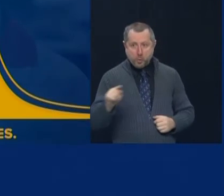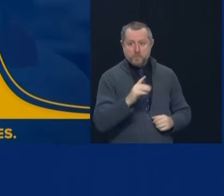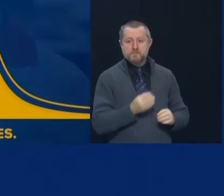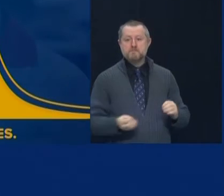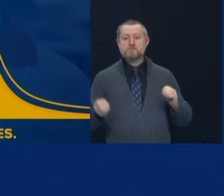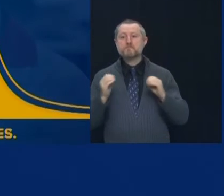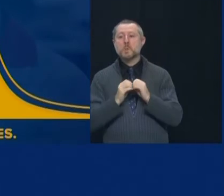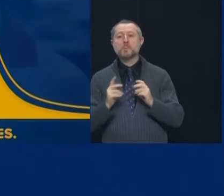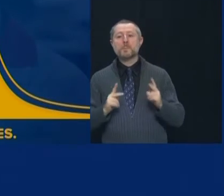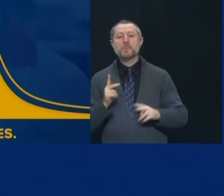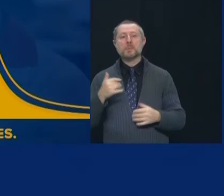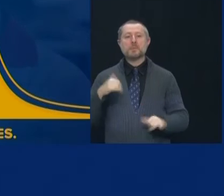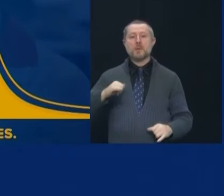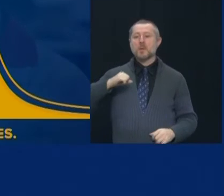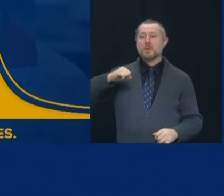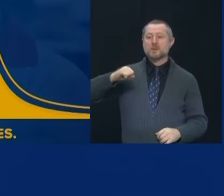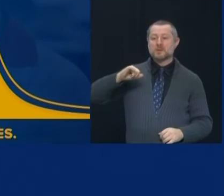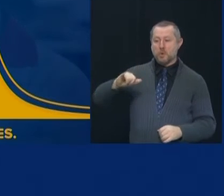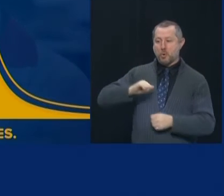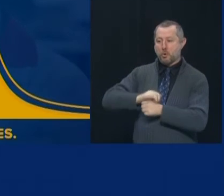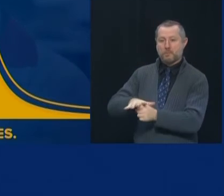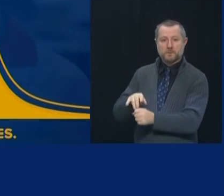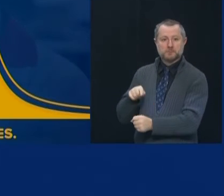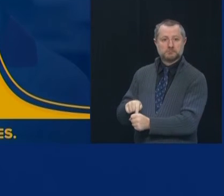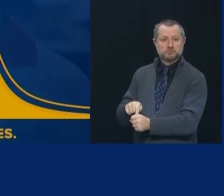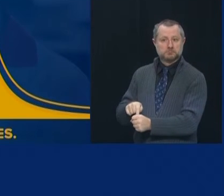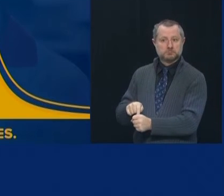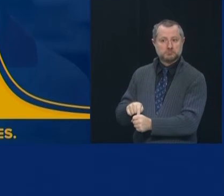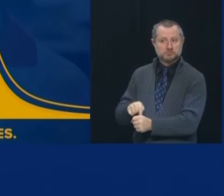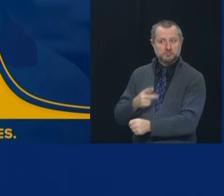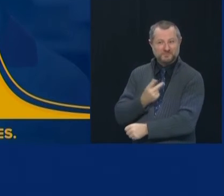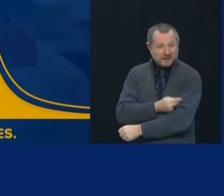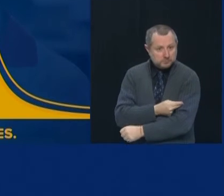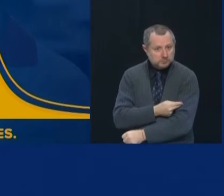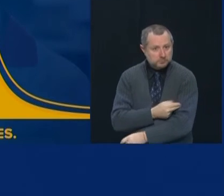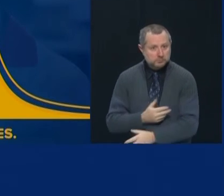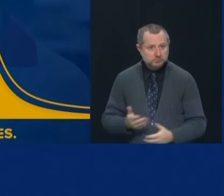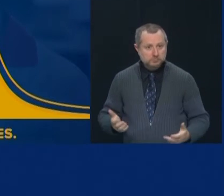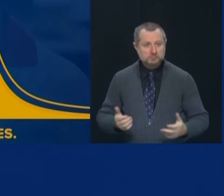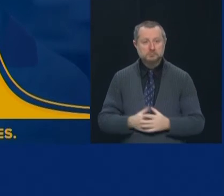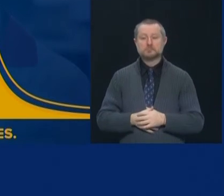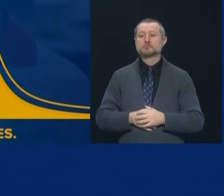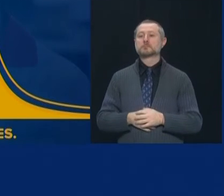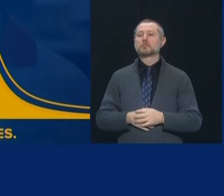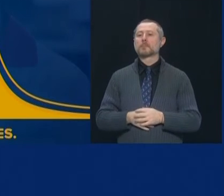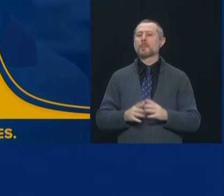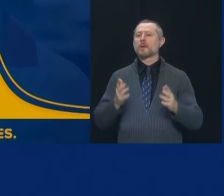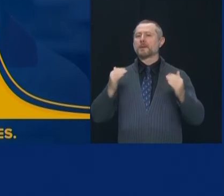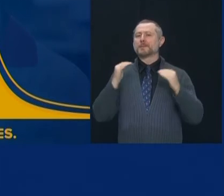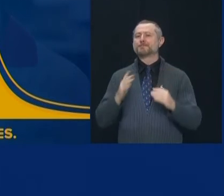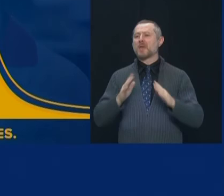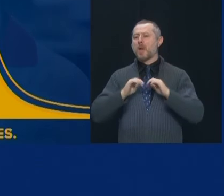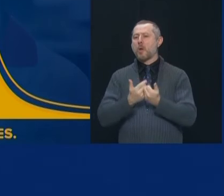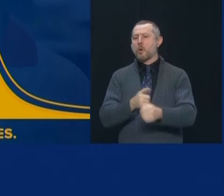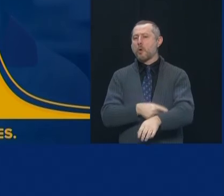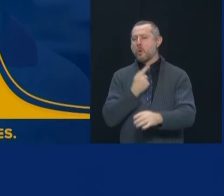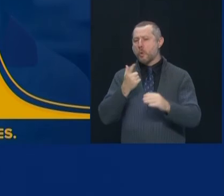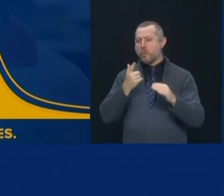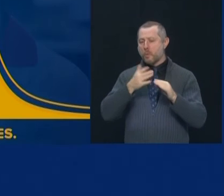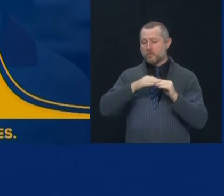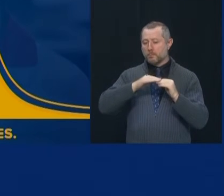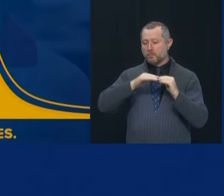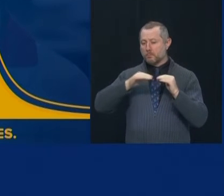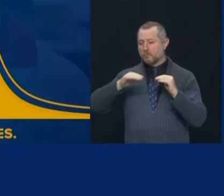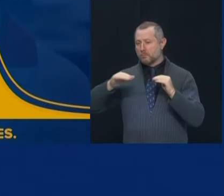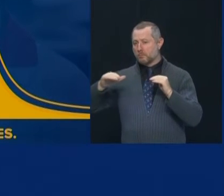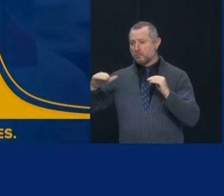this vaccine. How long is the plateau? How long is the drop on